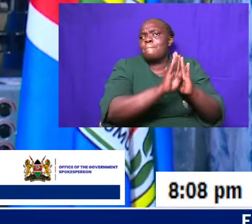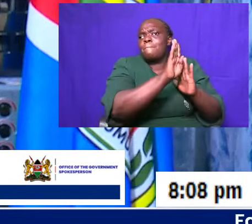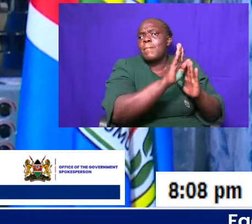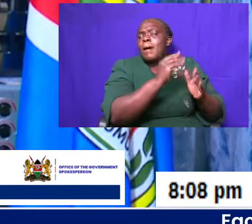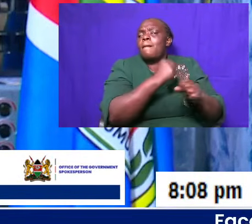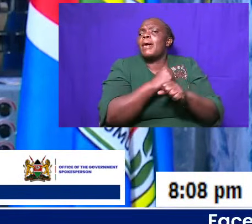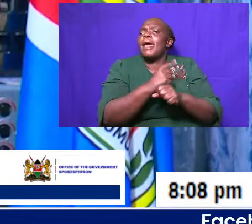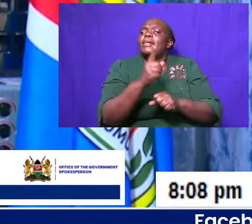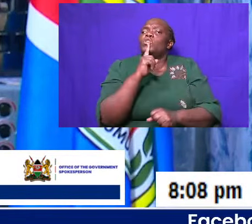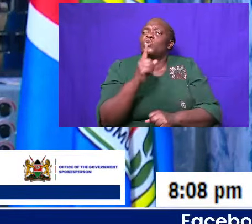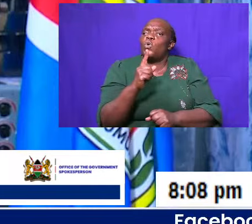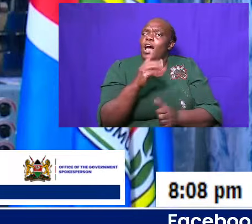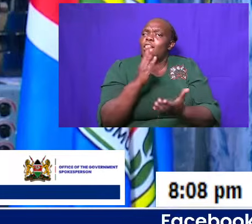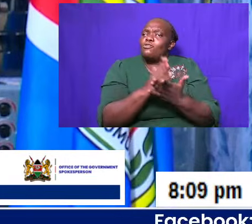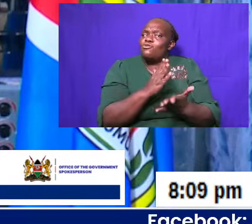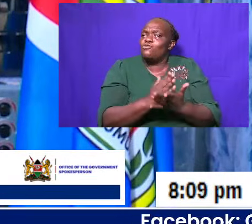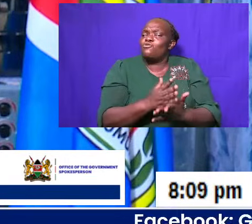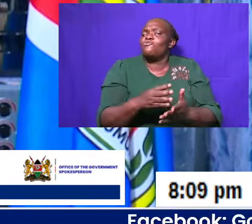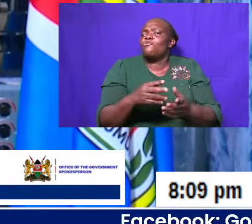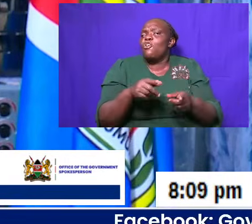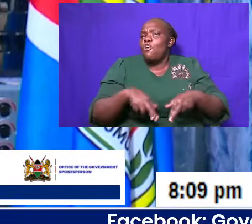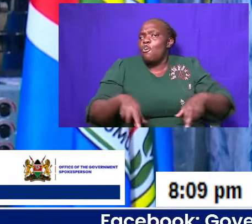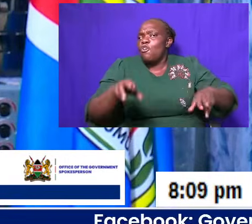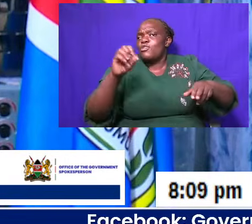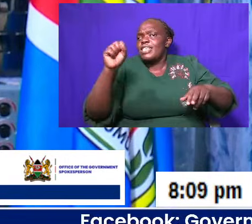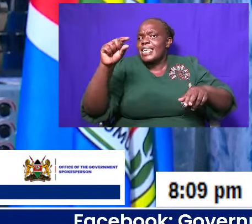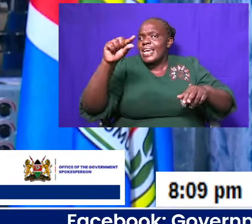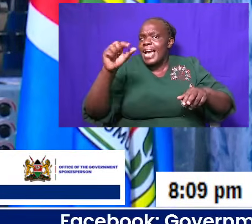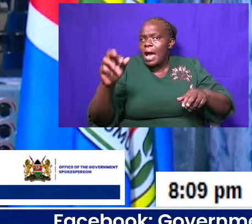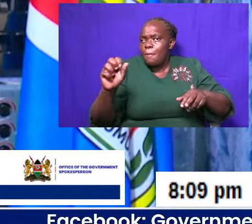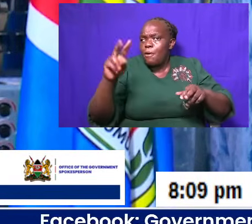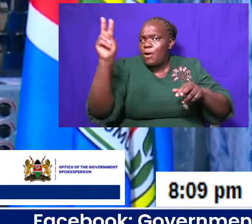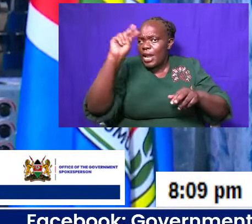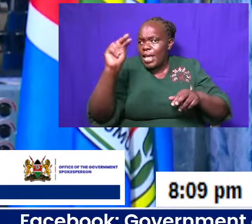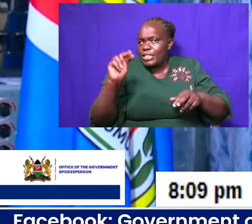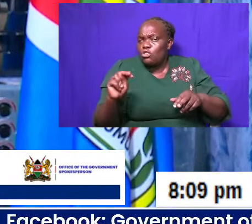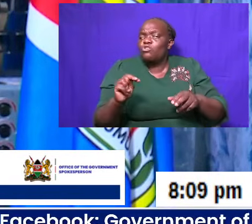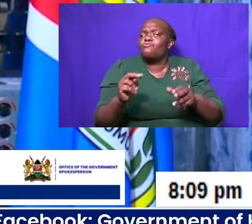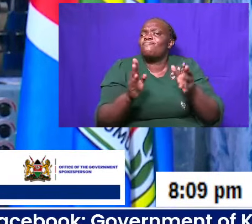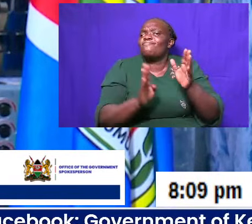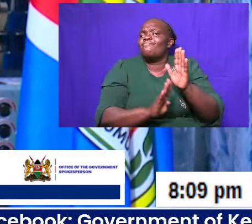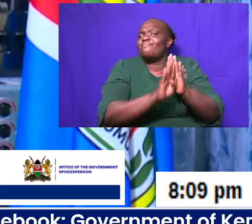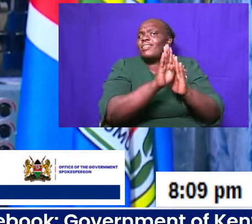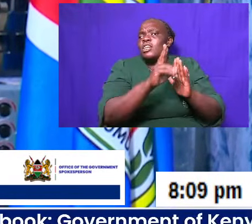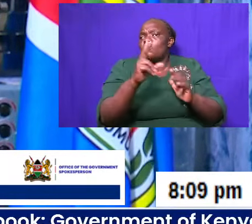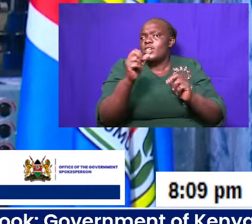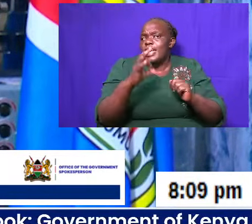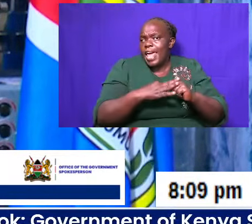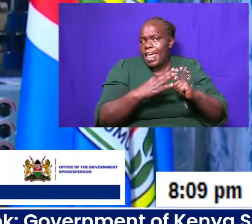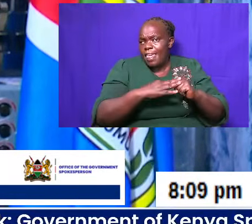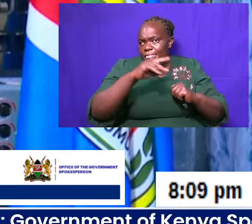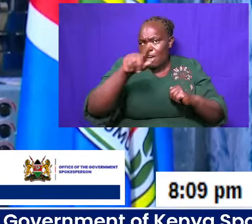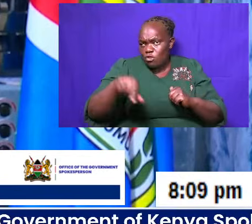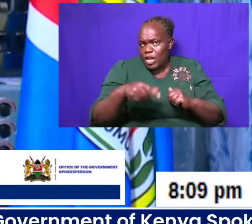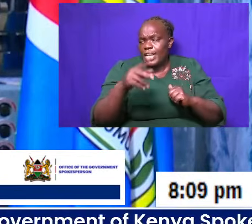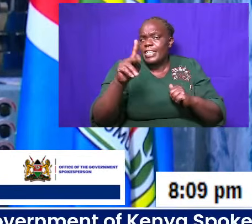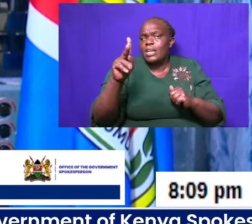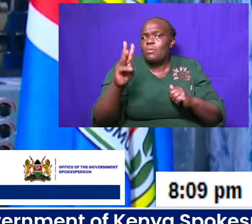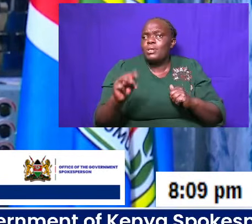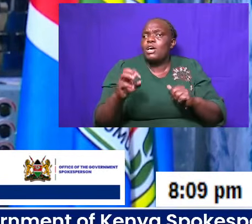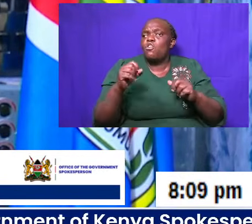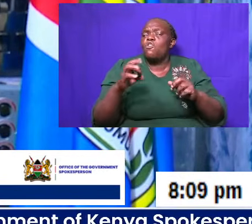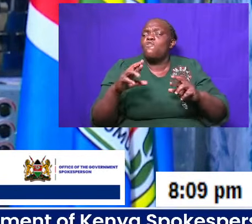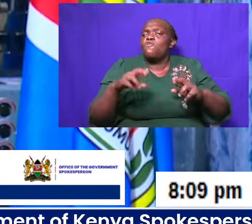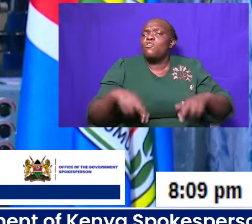make sure that as we move to Singapore, the national transformation agenda, we have 28,000 kilometers of road